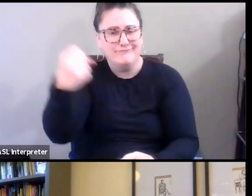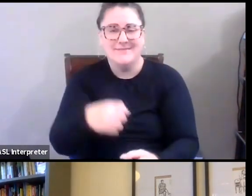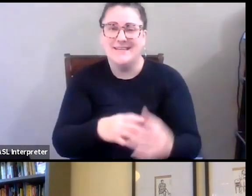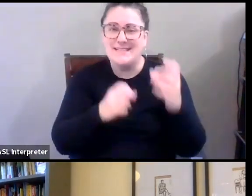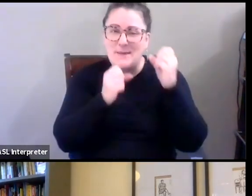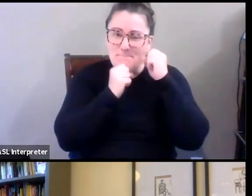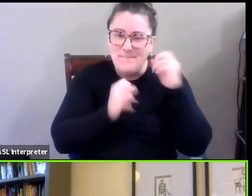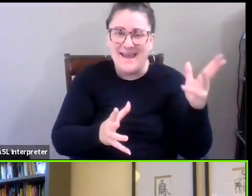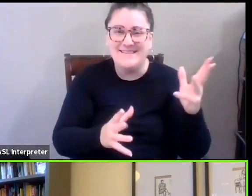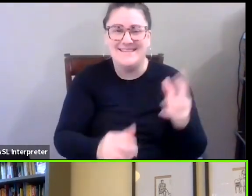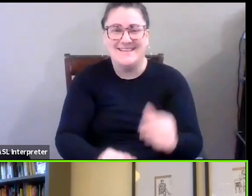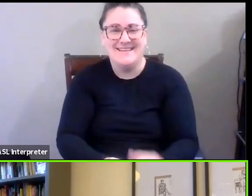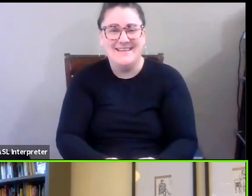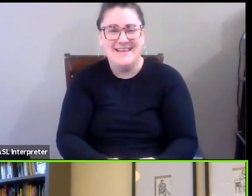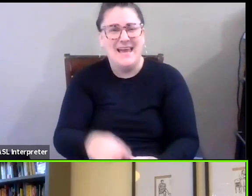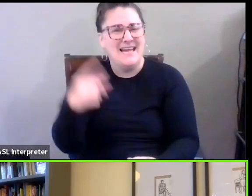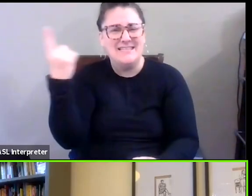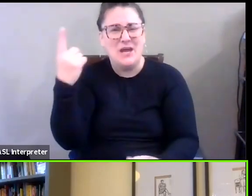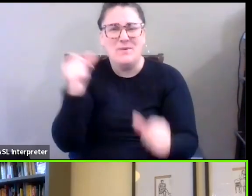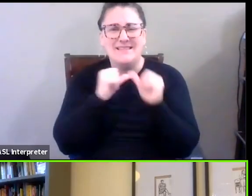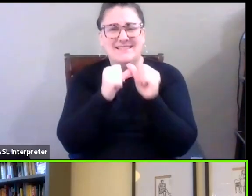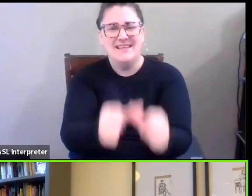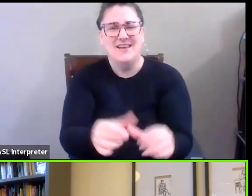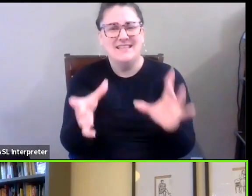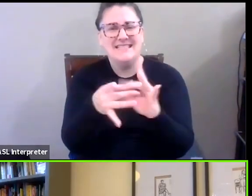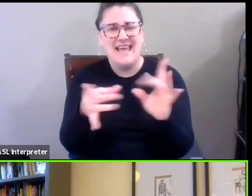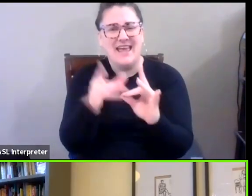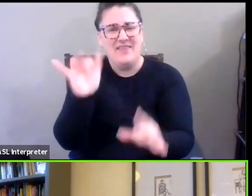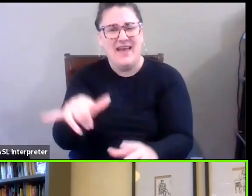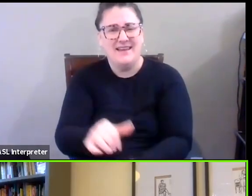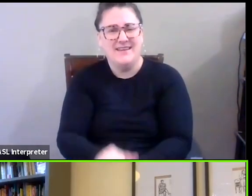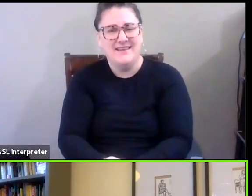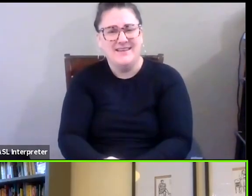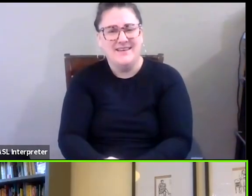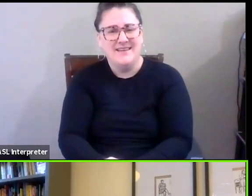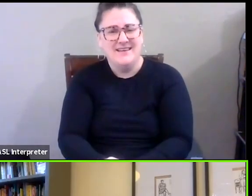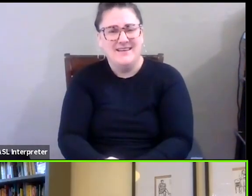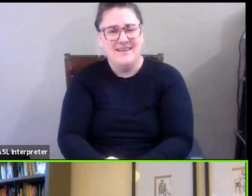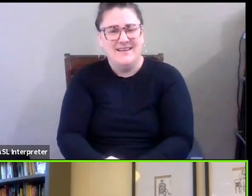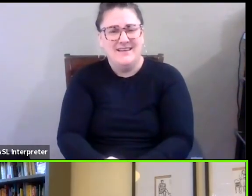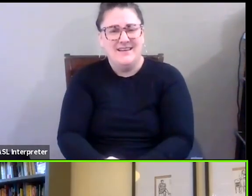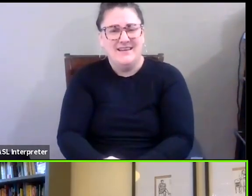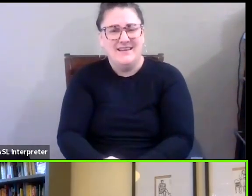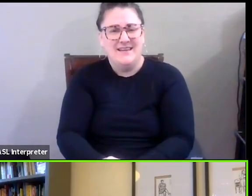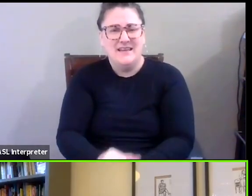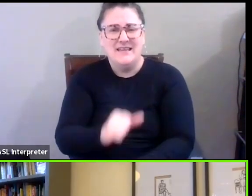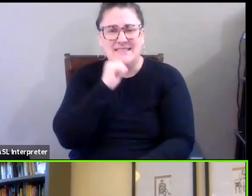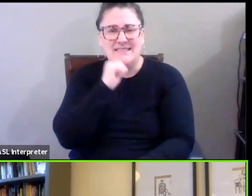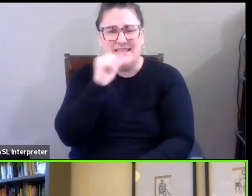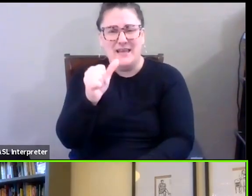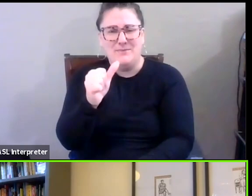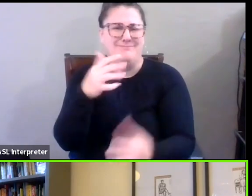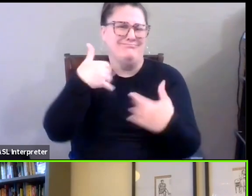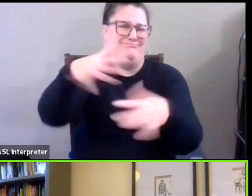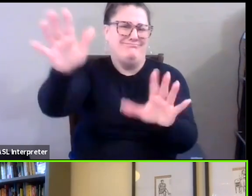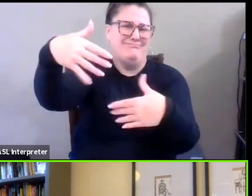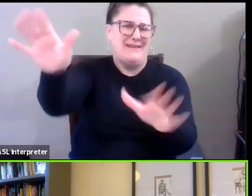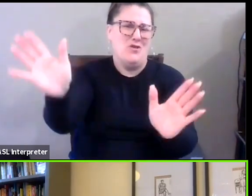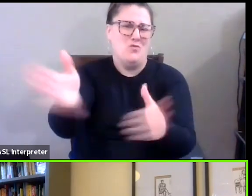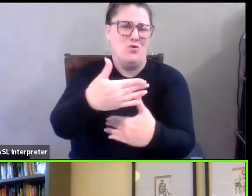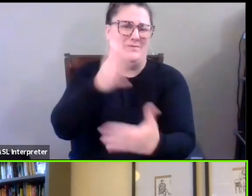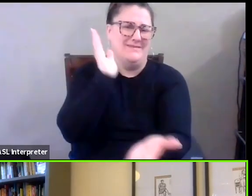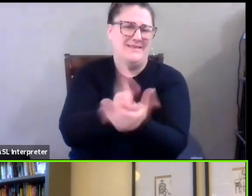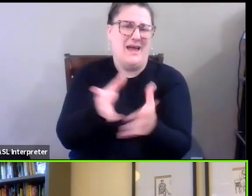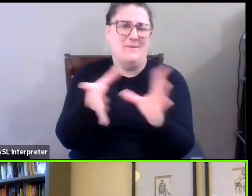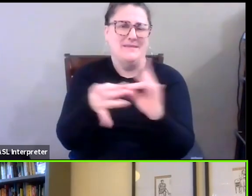Mm-hmm. It's amazing that someone is still saying this mm-hmm. and it's not just being laughed out of the room. Do you know what I mean?